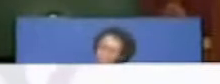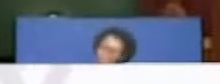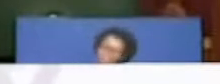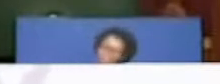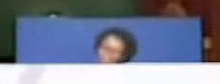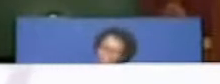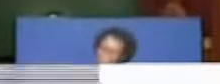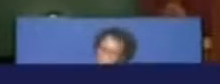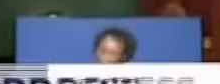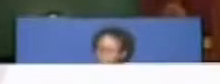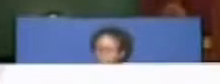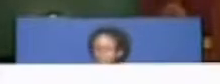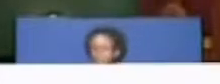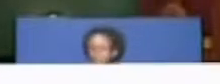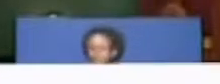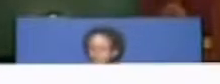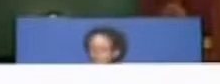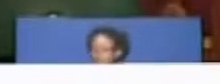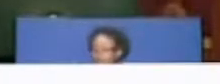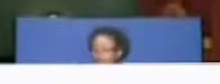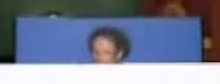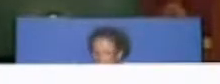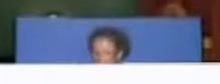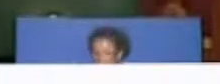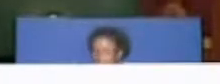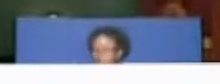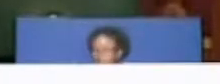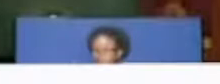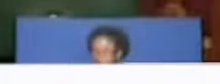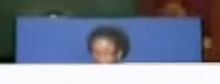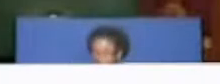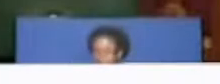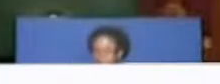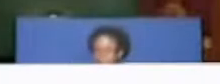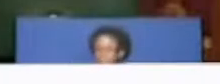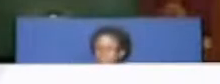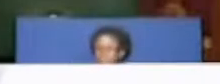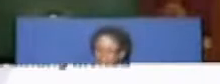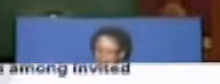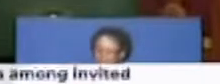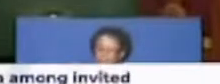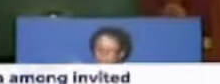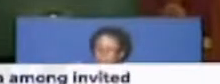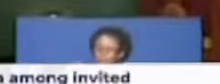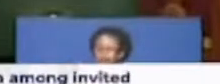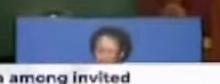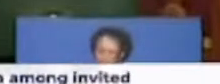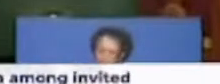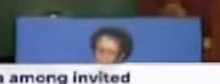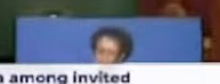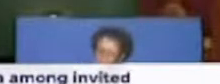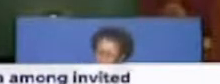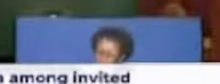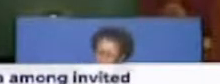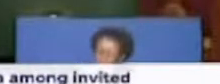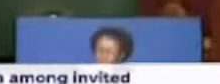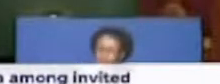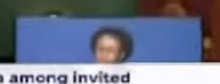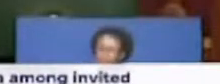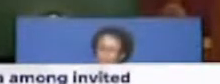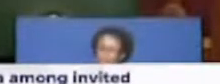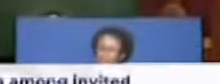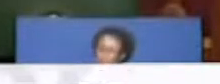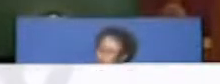The Kenya Revenue Authority was directed to expedite the payments of all verified VAT refund